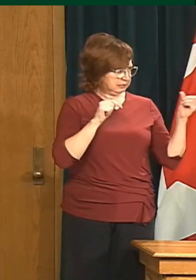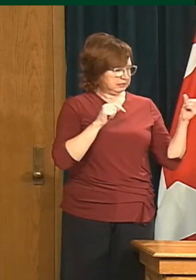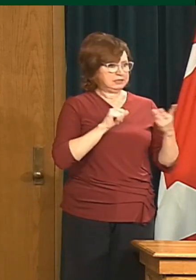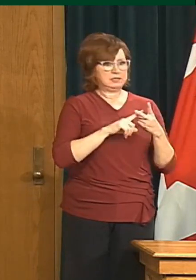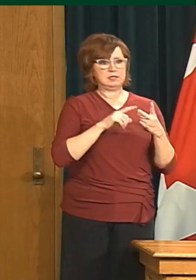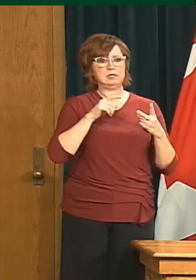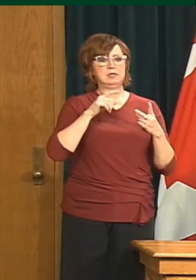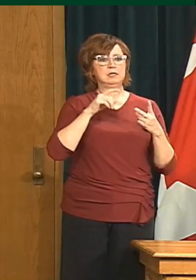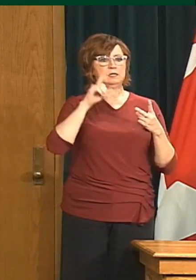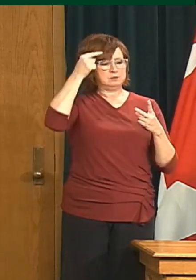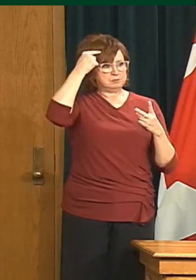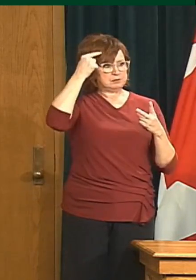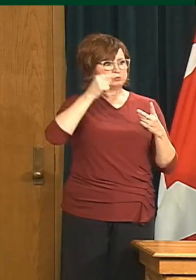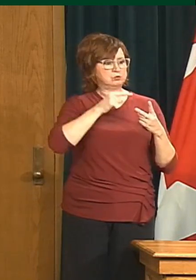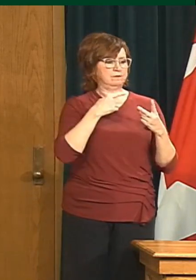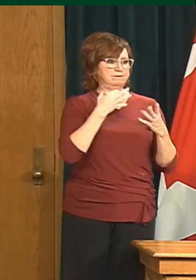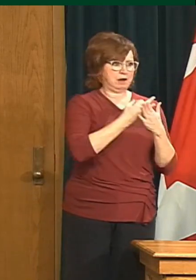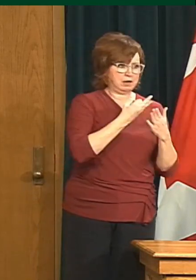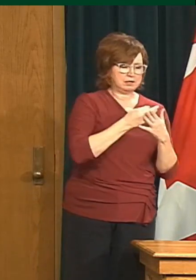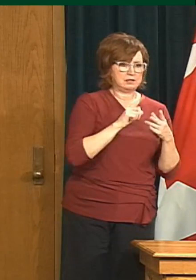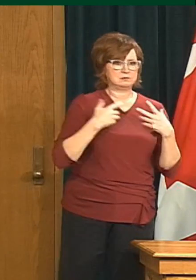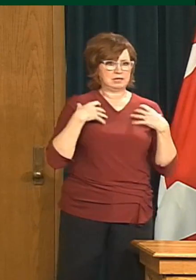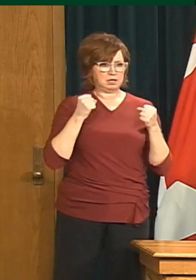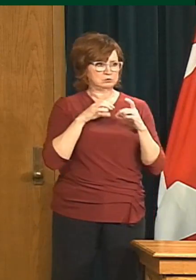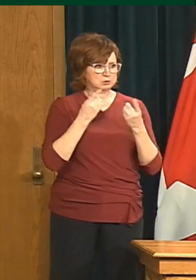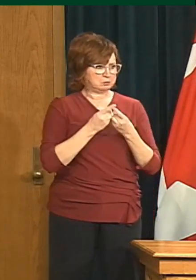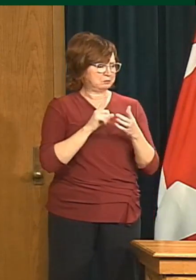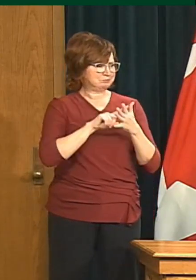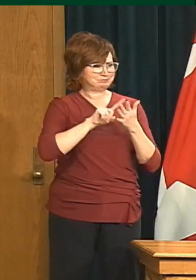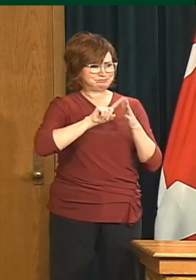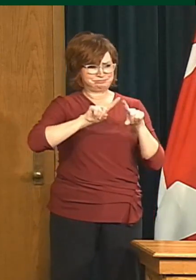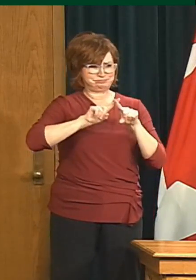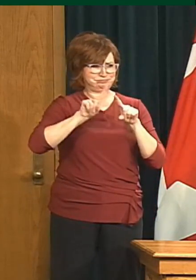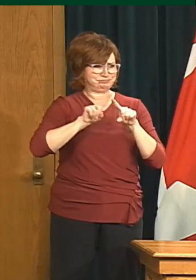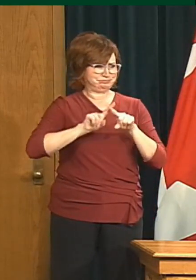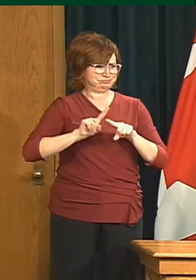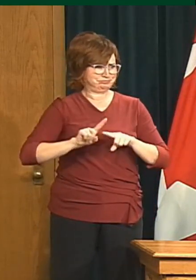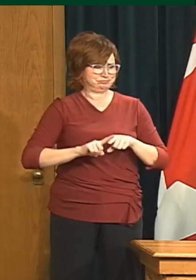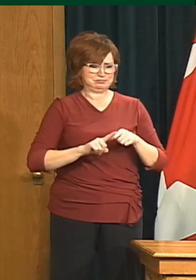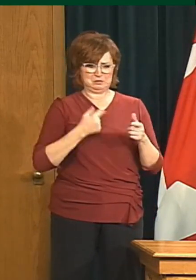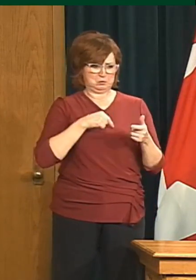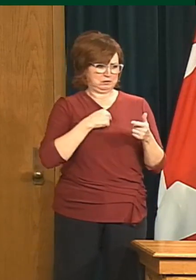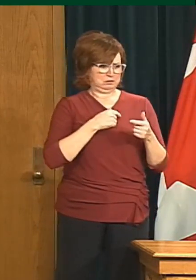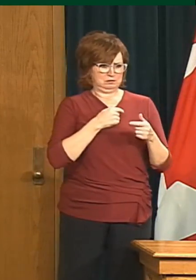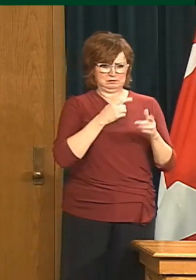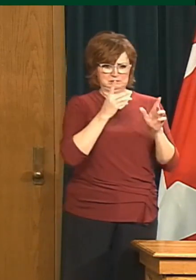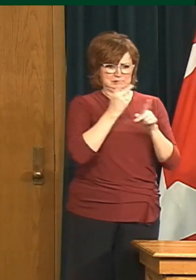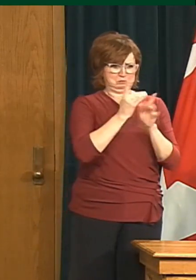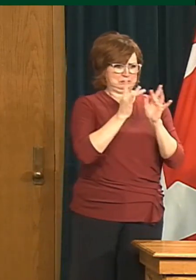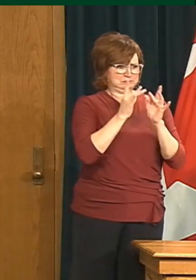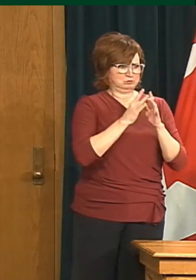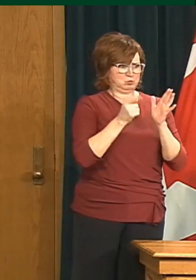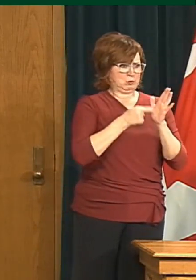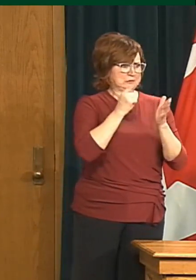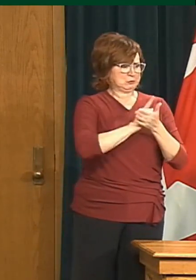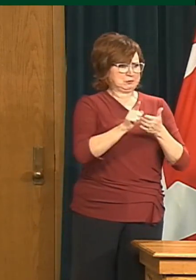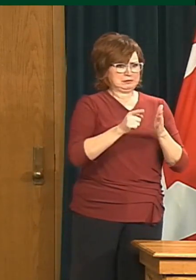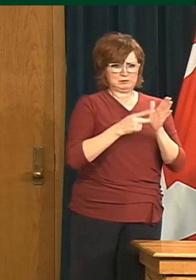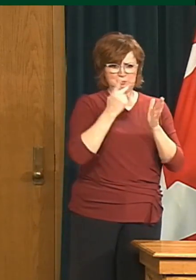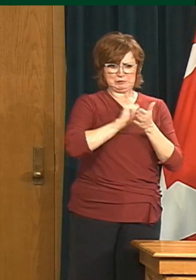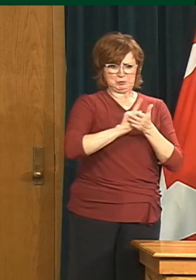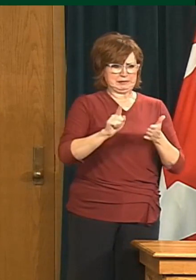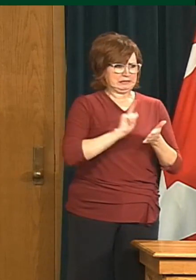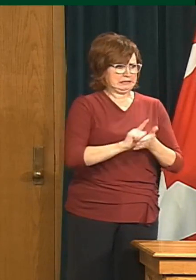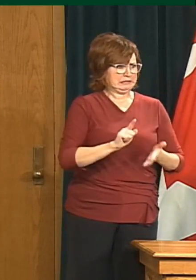Finance, as well as Health, as well as a number of other ministries are talking virtually on a weekly or bi-weekly basis. So we